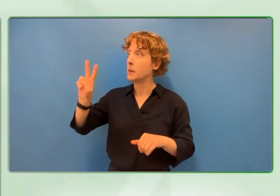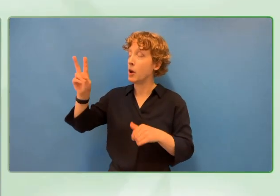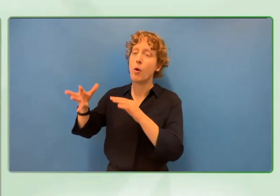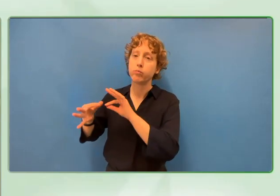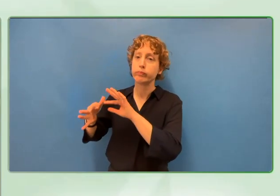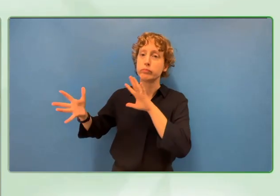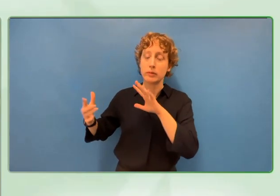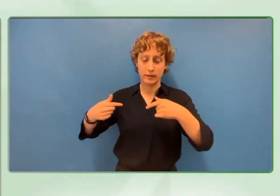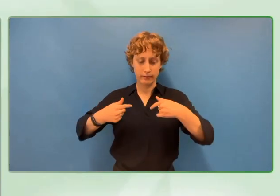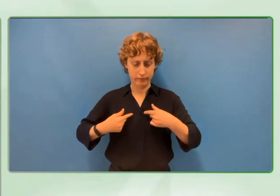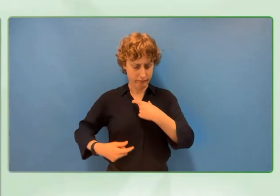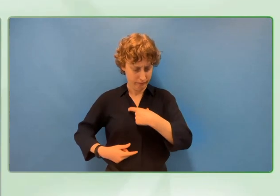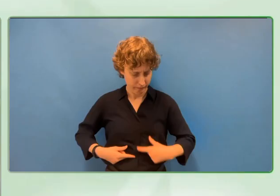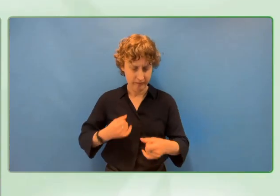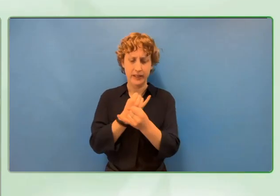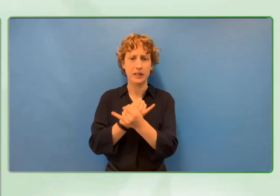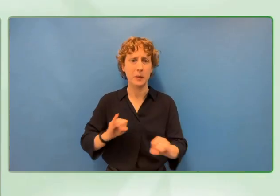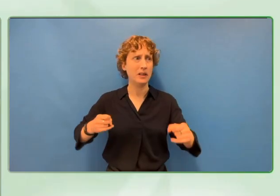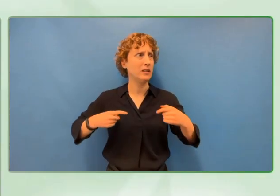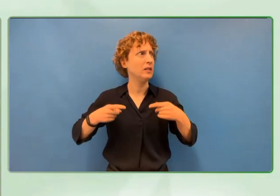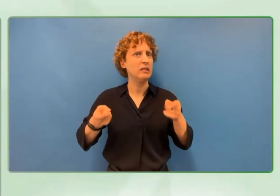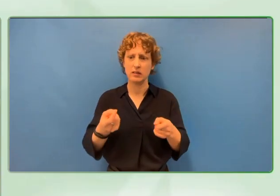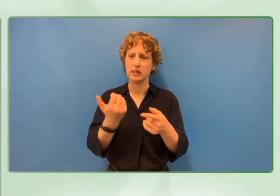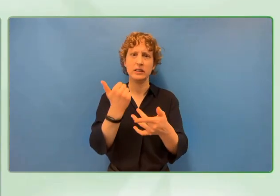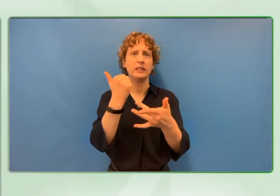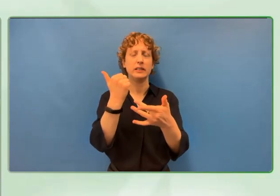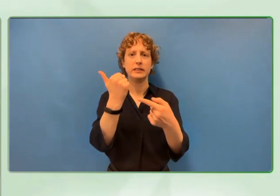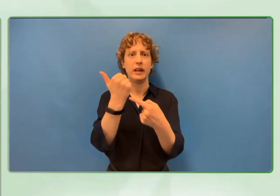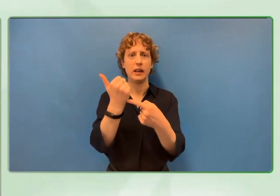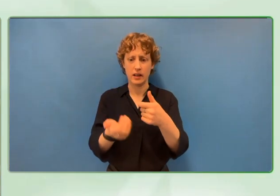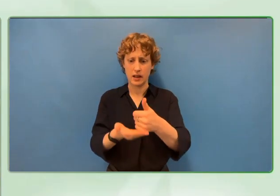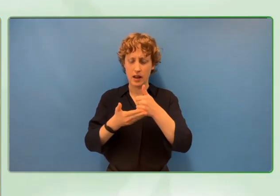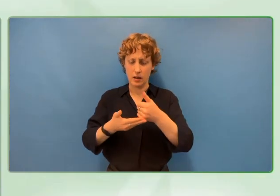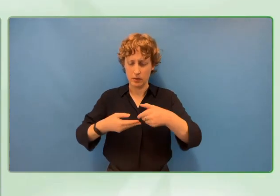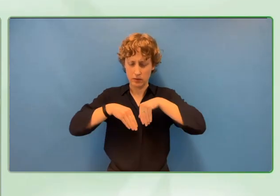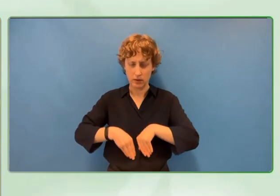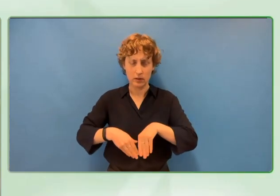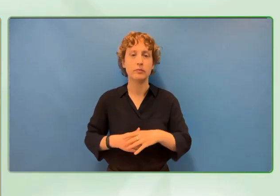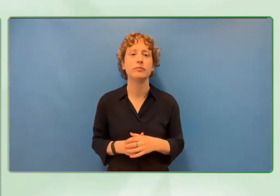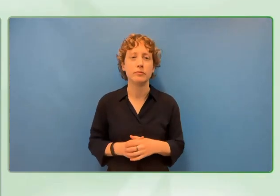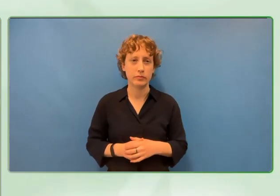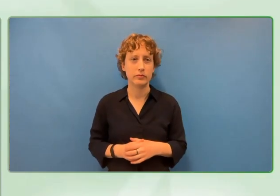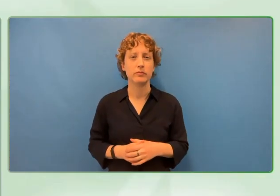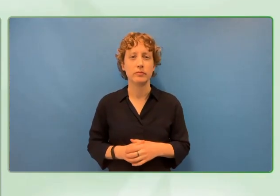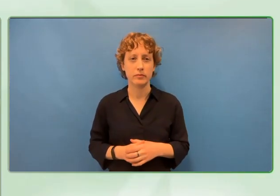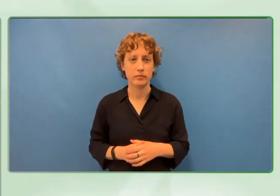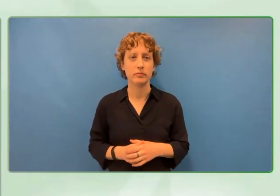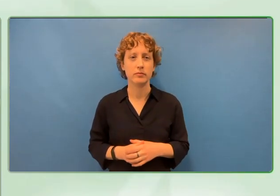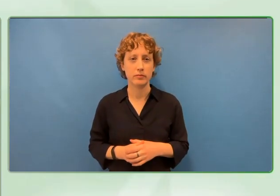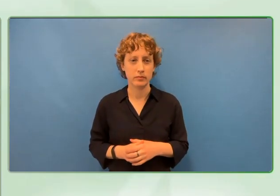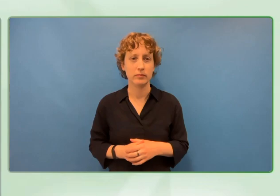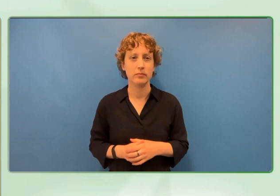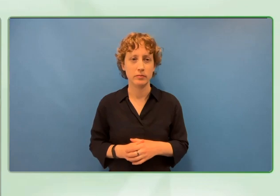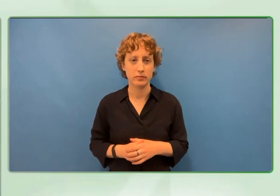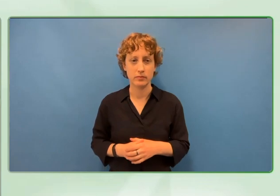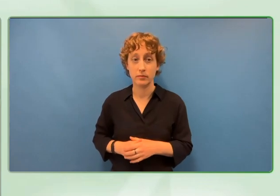to help you with all of this. So this kind of different design ethic is coming through loud and clear, from play to, can I